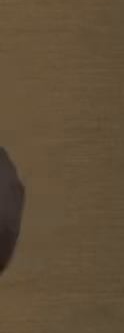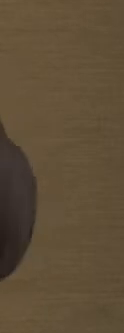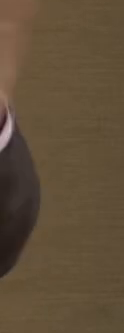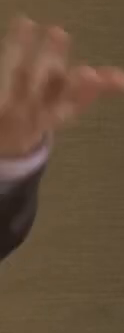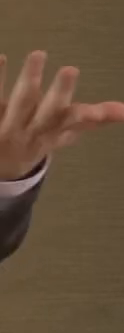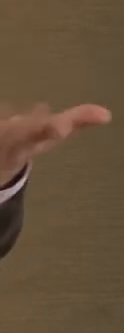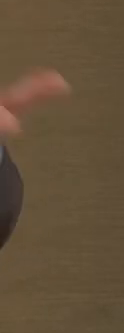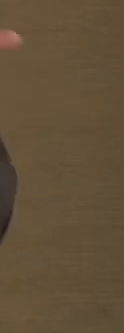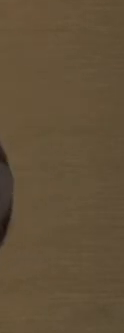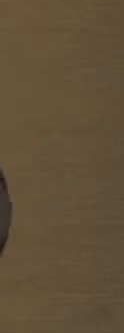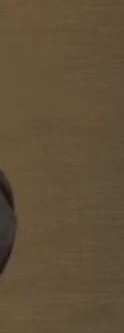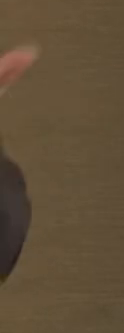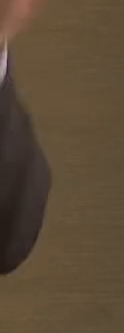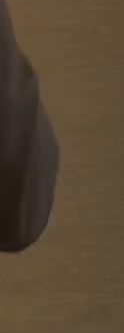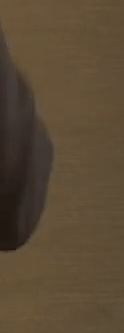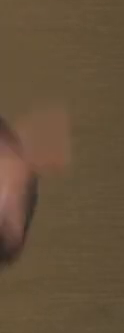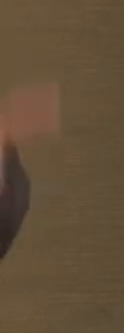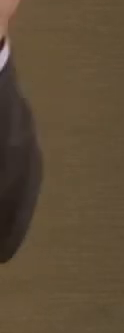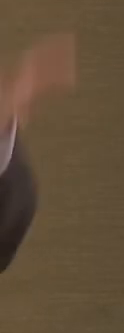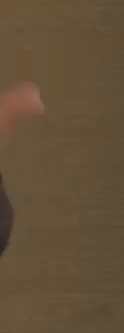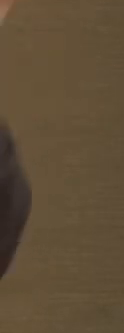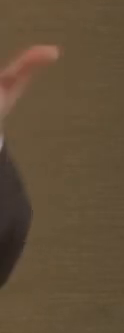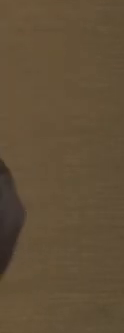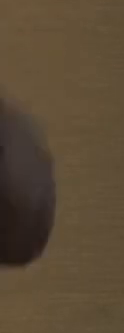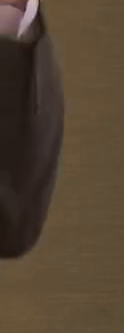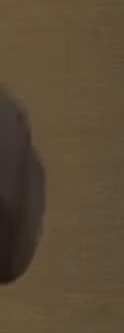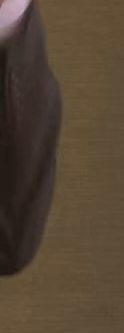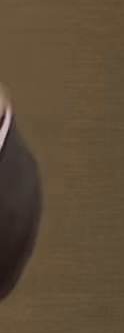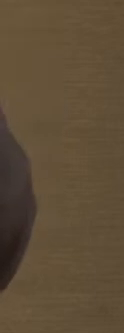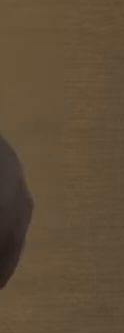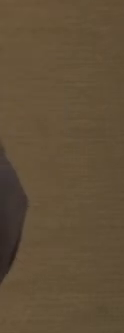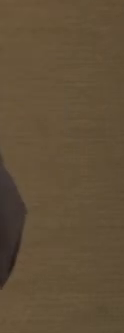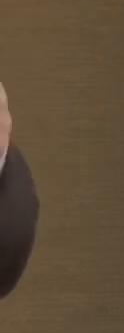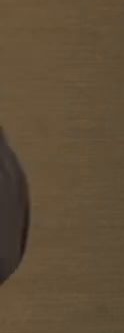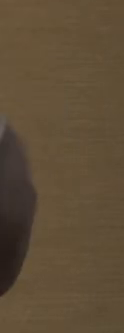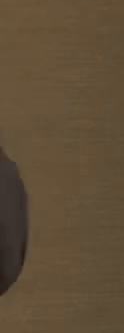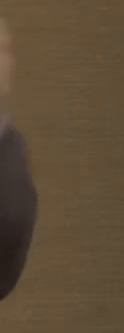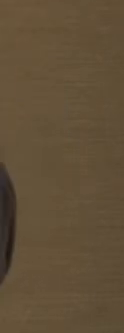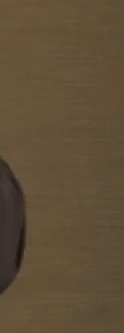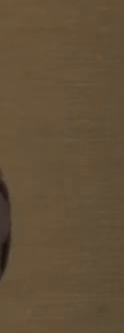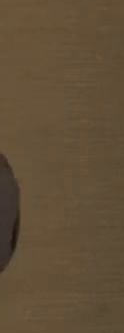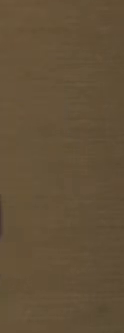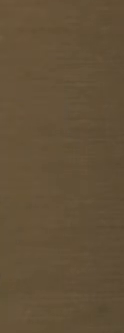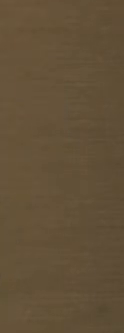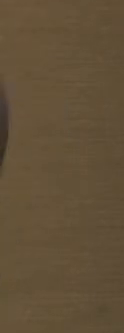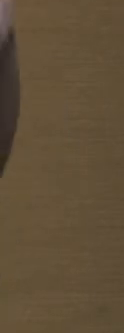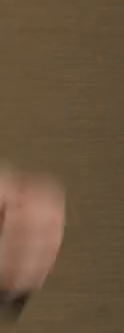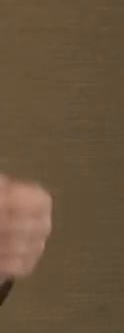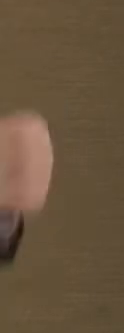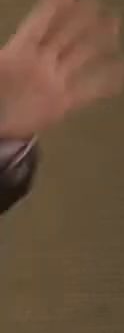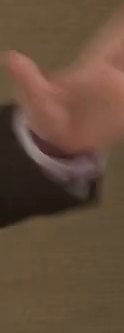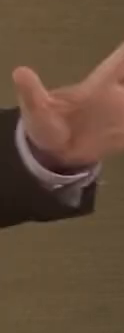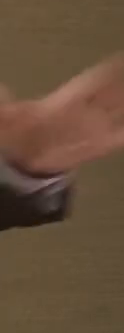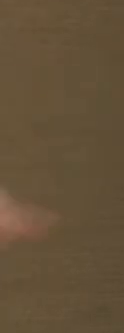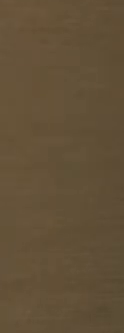economic environment that we're in, the cost-cutting agenda has a tendency to dominate, and with the next budget